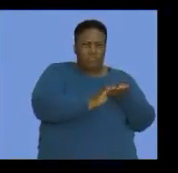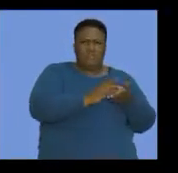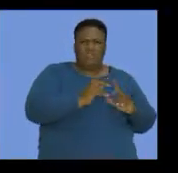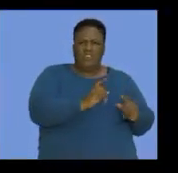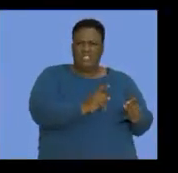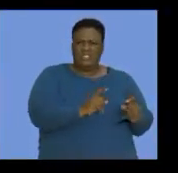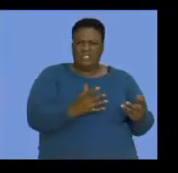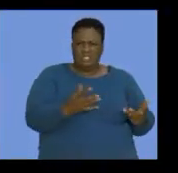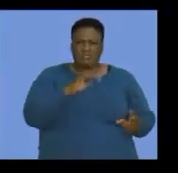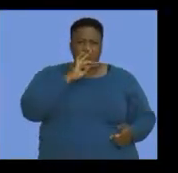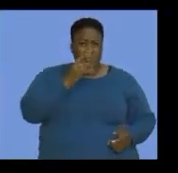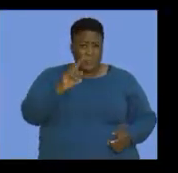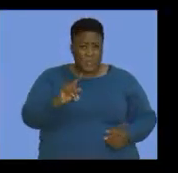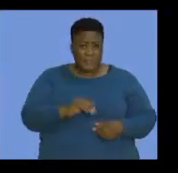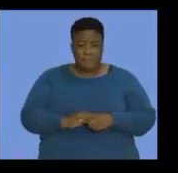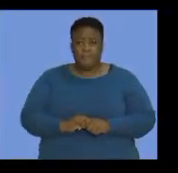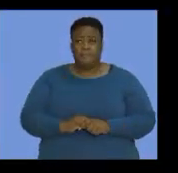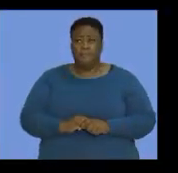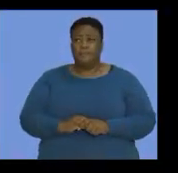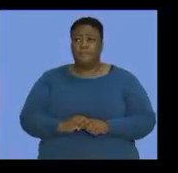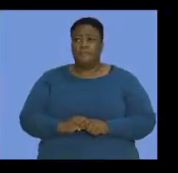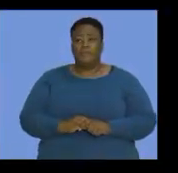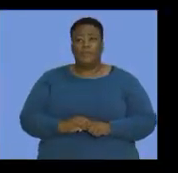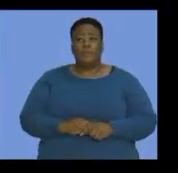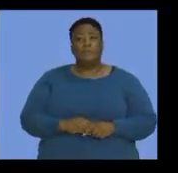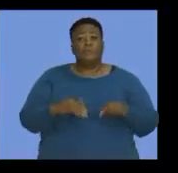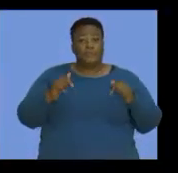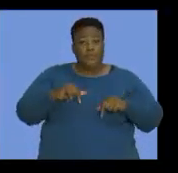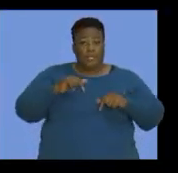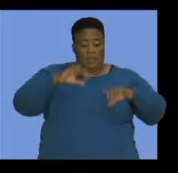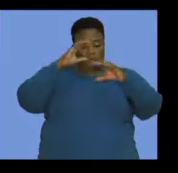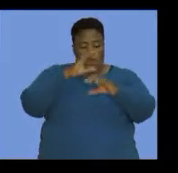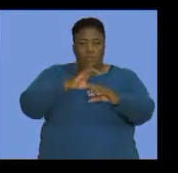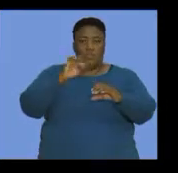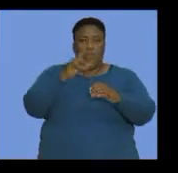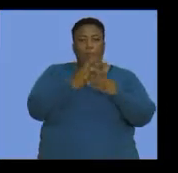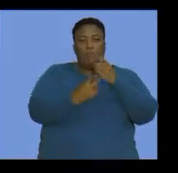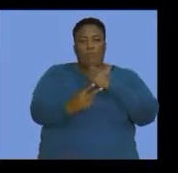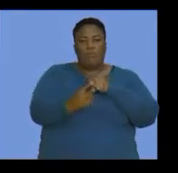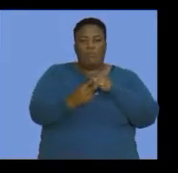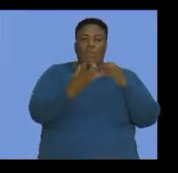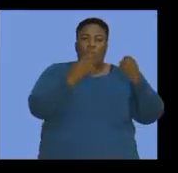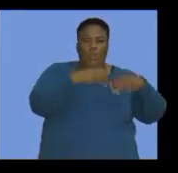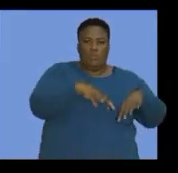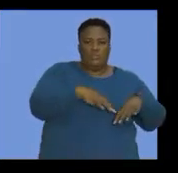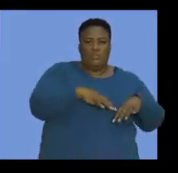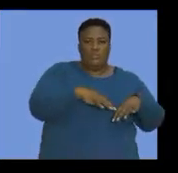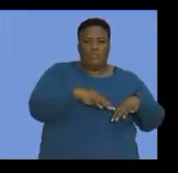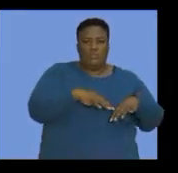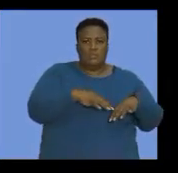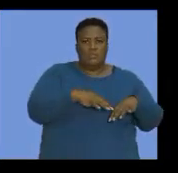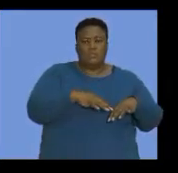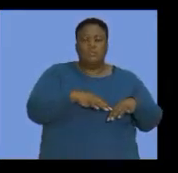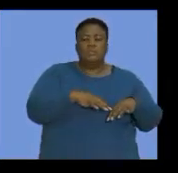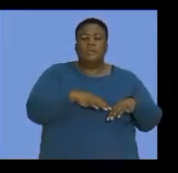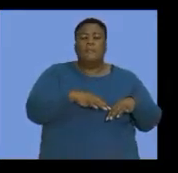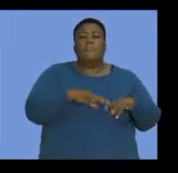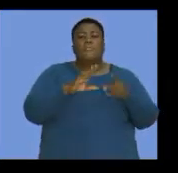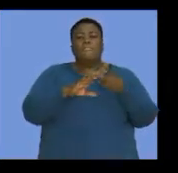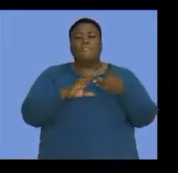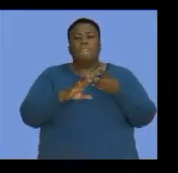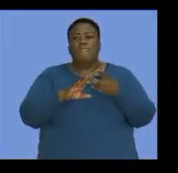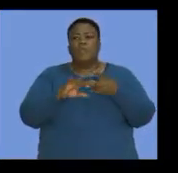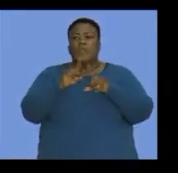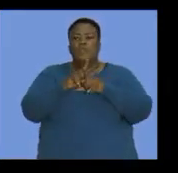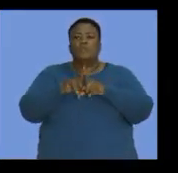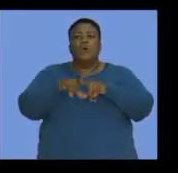So, an overview in this lesson is that we will focus on both the loss of biodiversity as well as